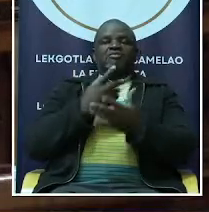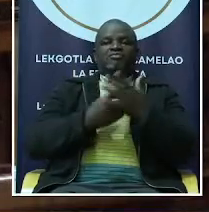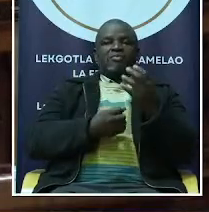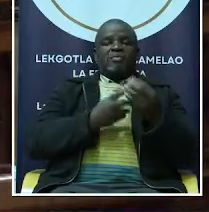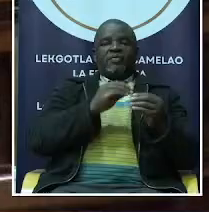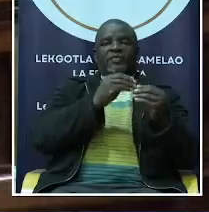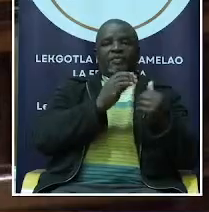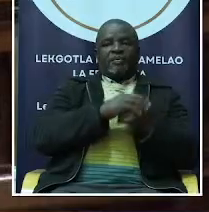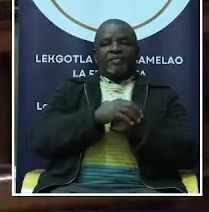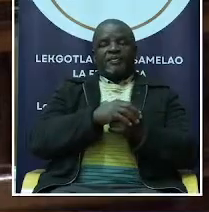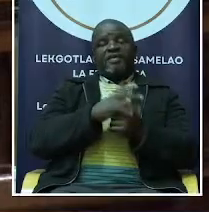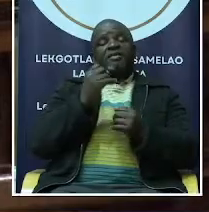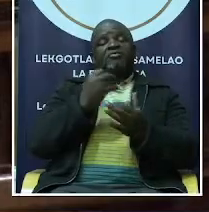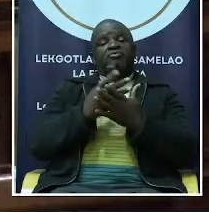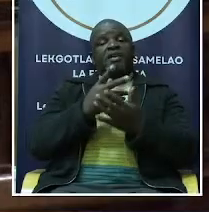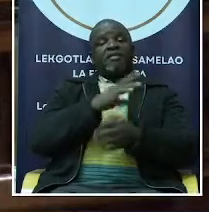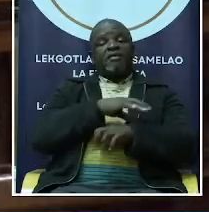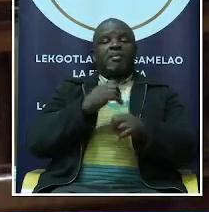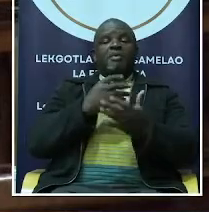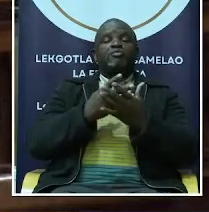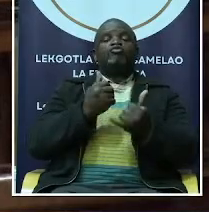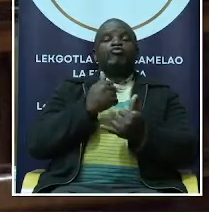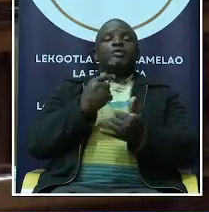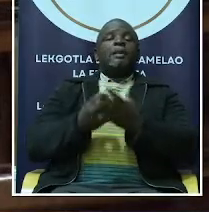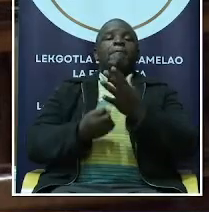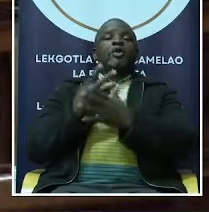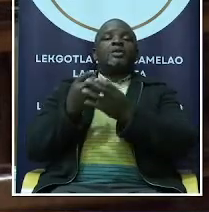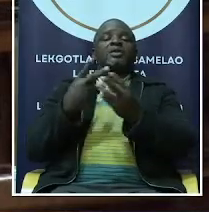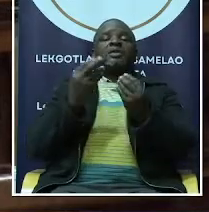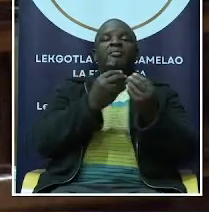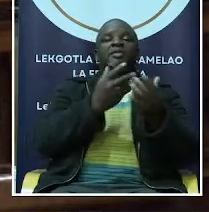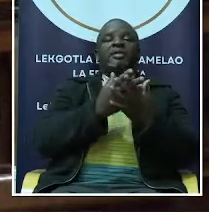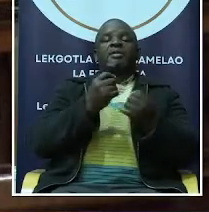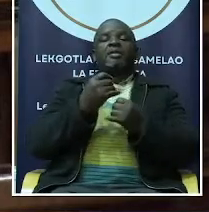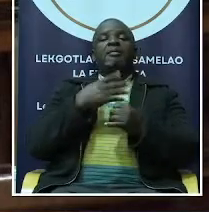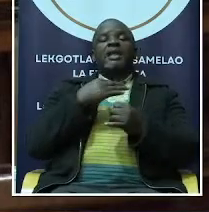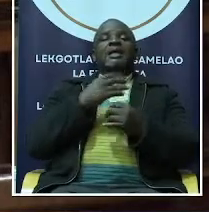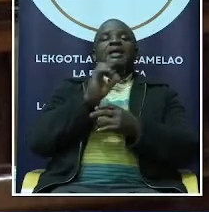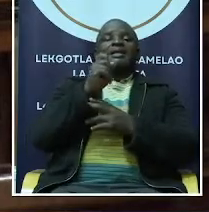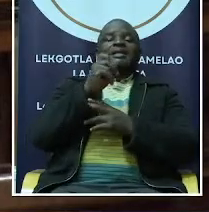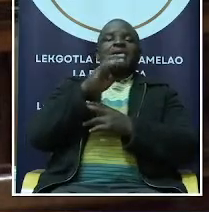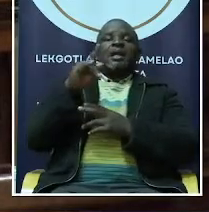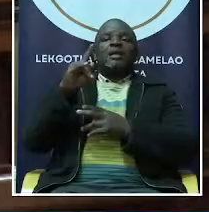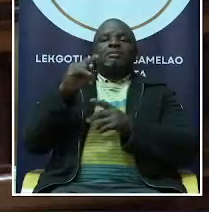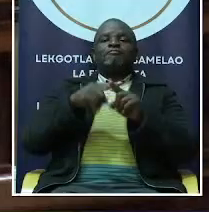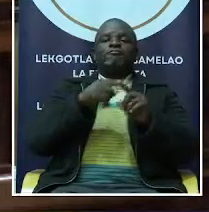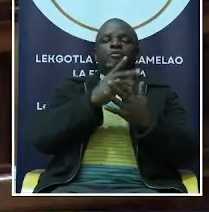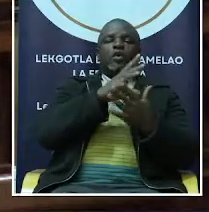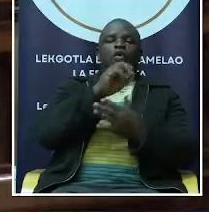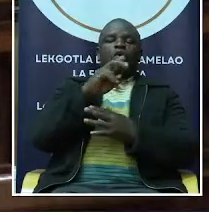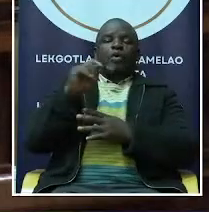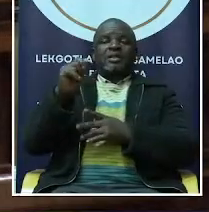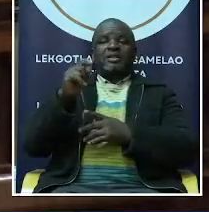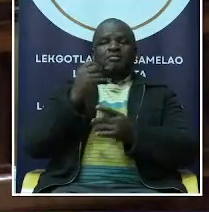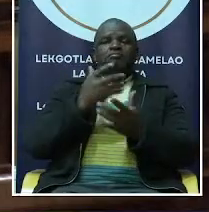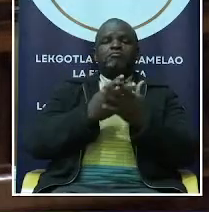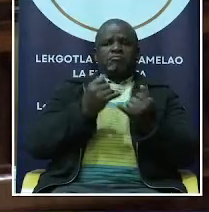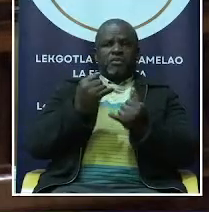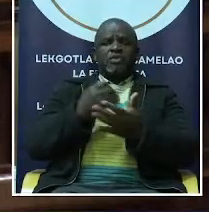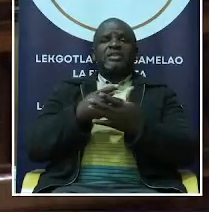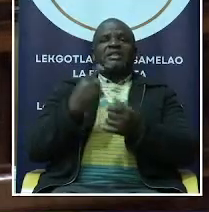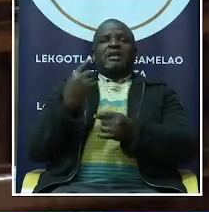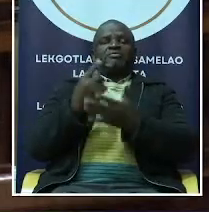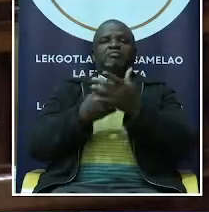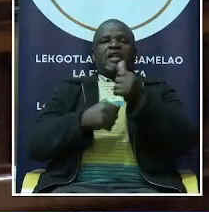if we equip farmers to produce things like cotton, wool, and silk, we will be able to revitalize the textile industry